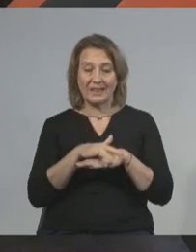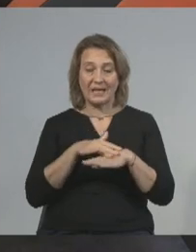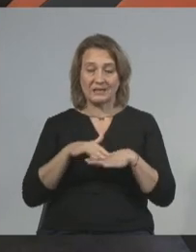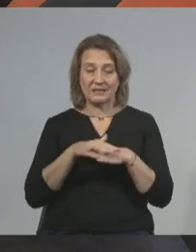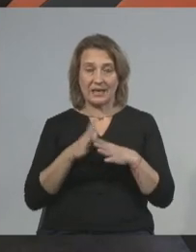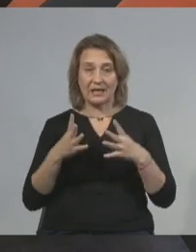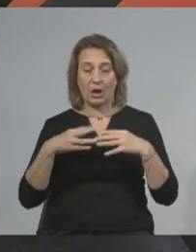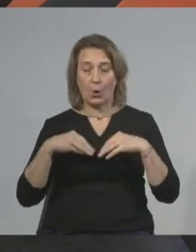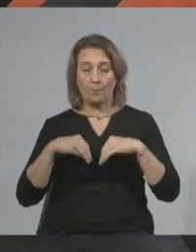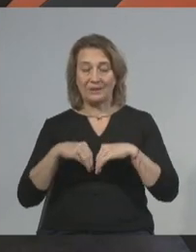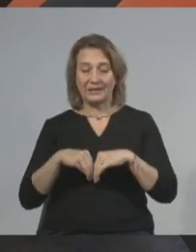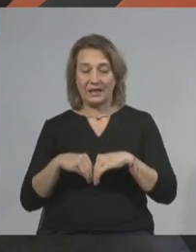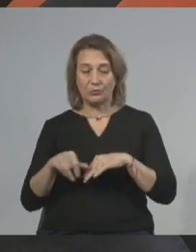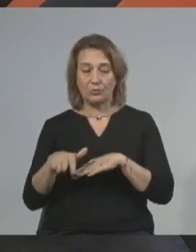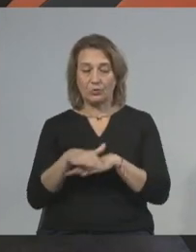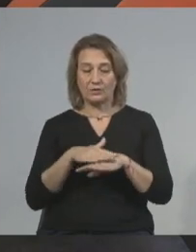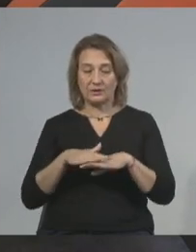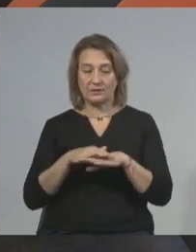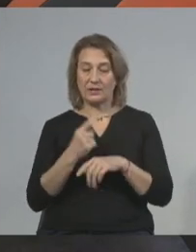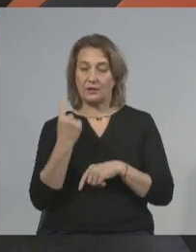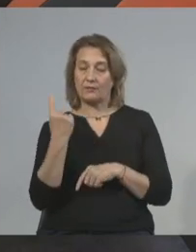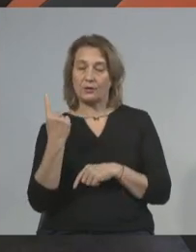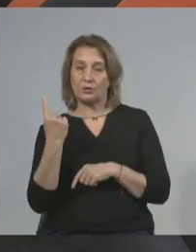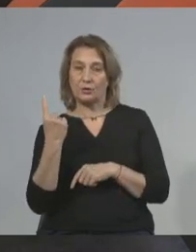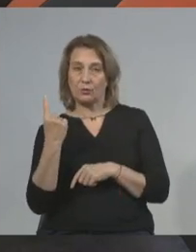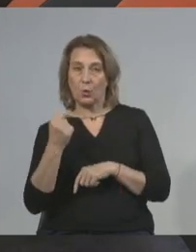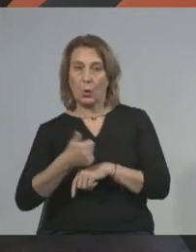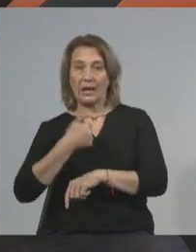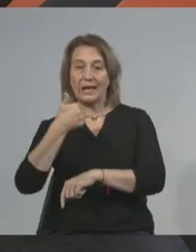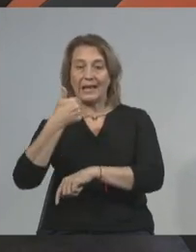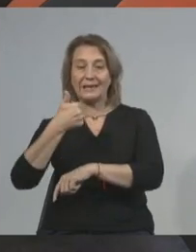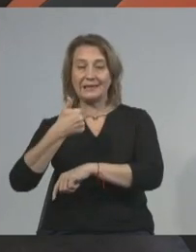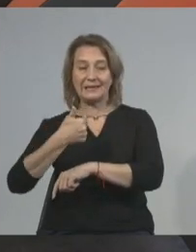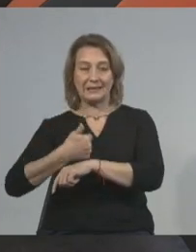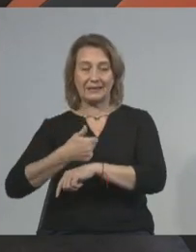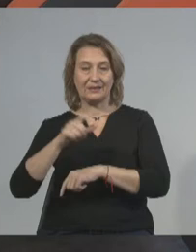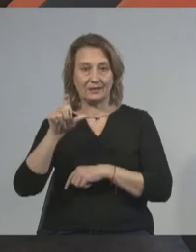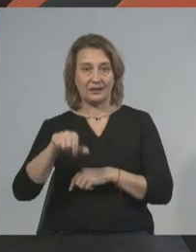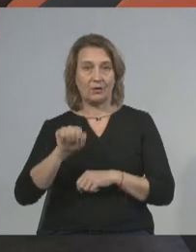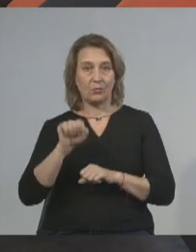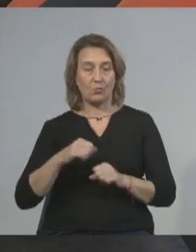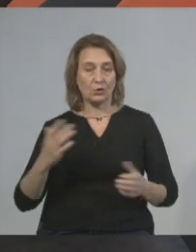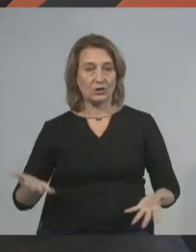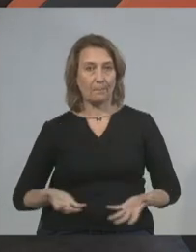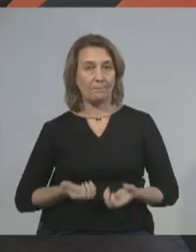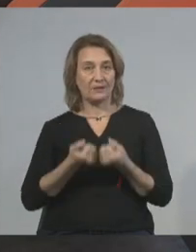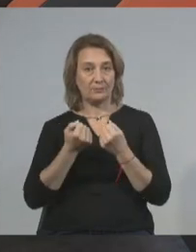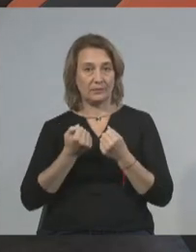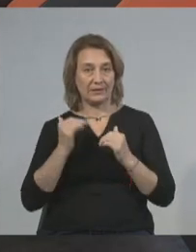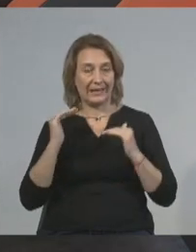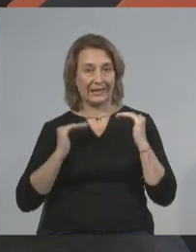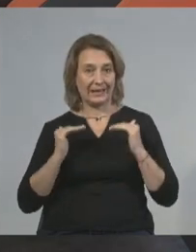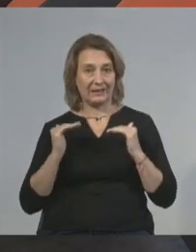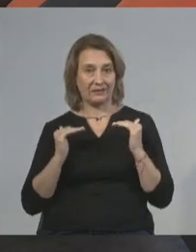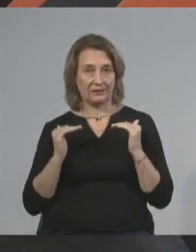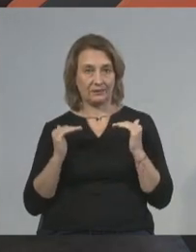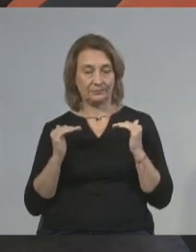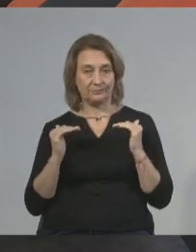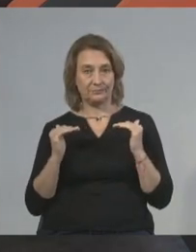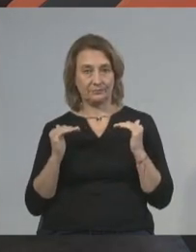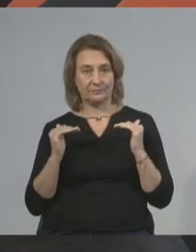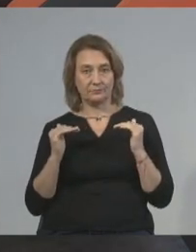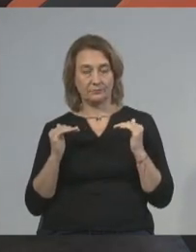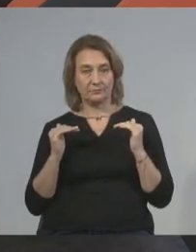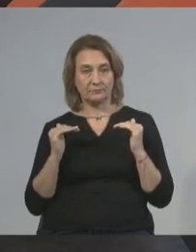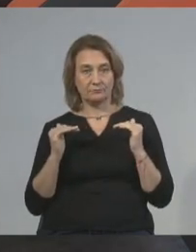enemy well actually they know what they do they unite the population around one leader which helps